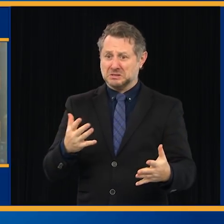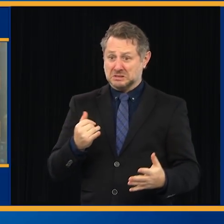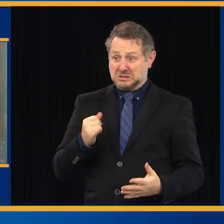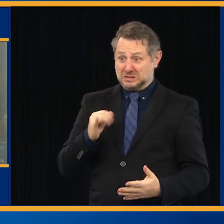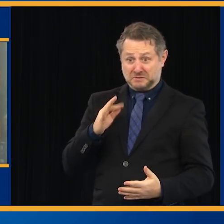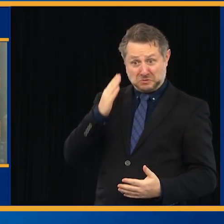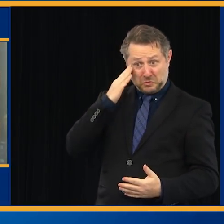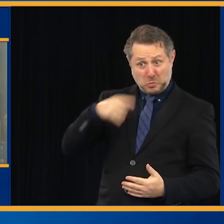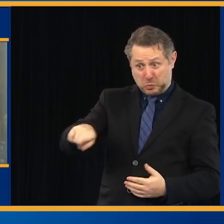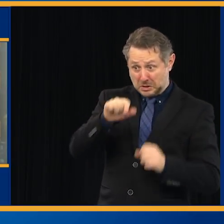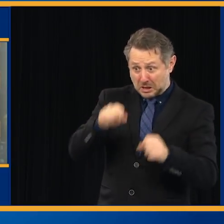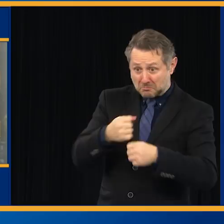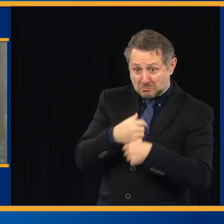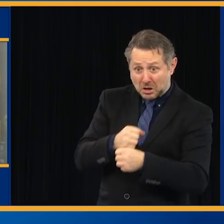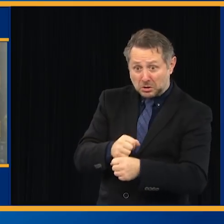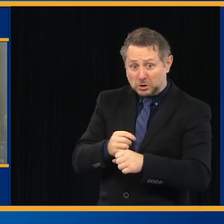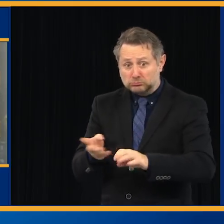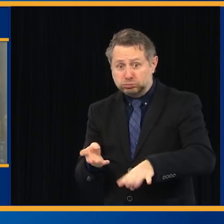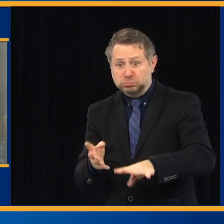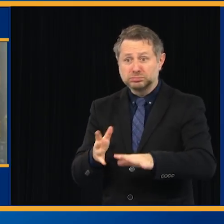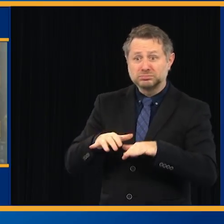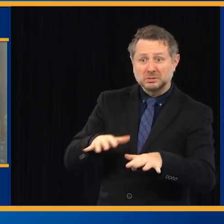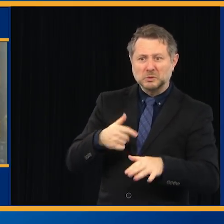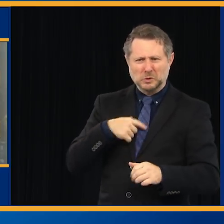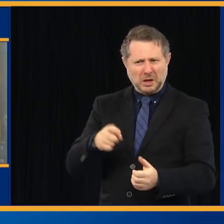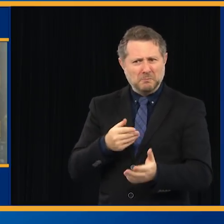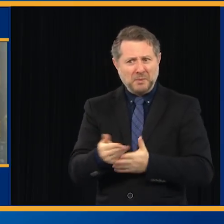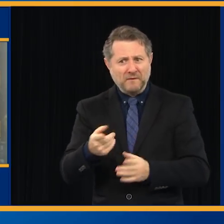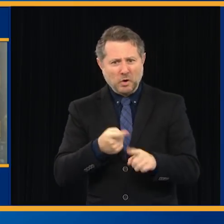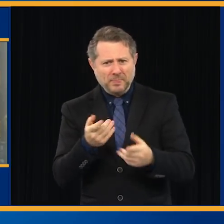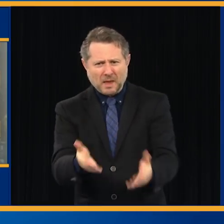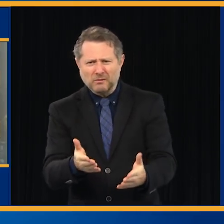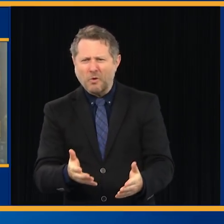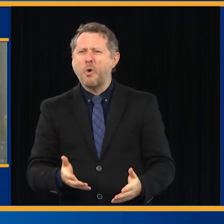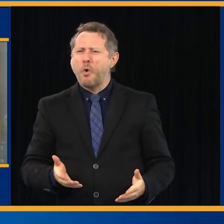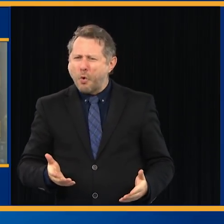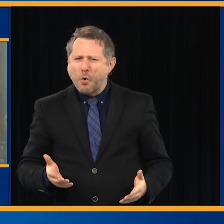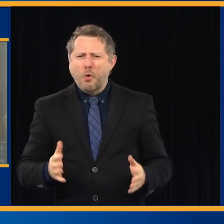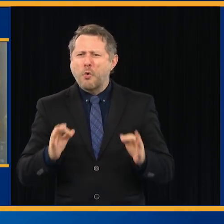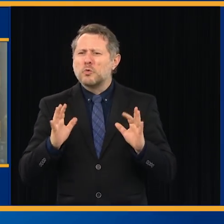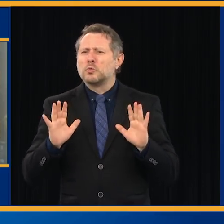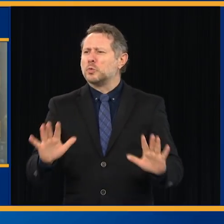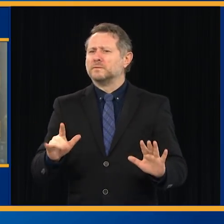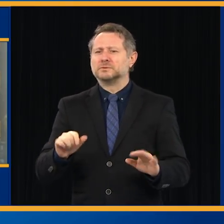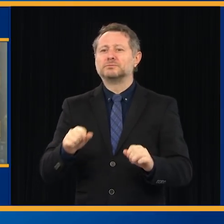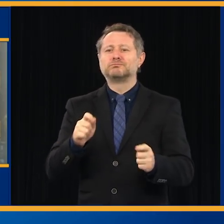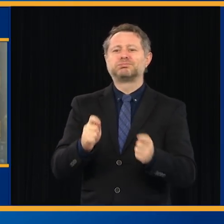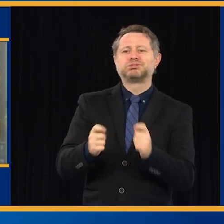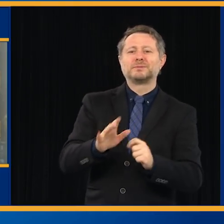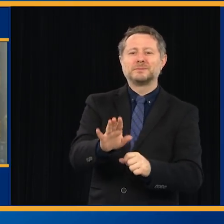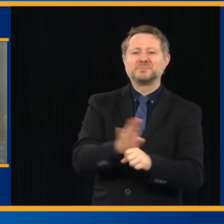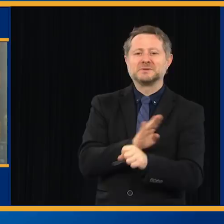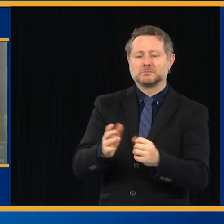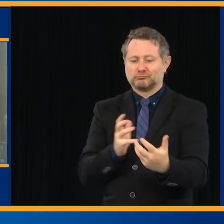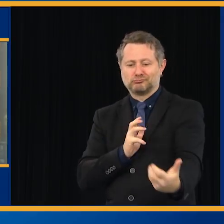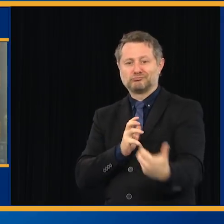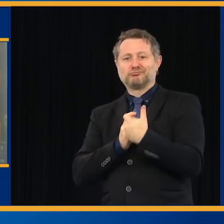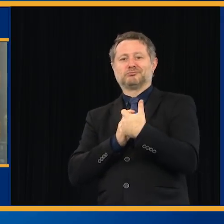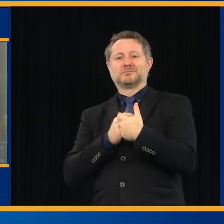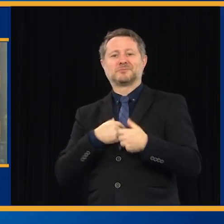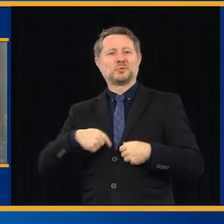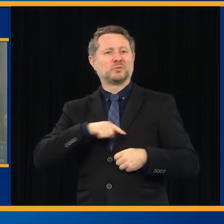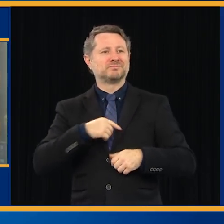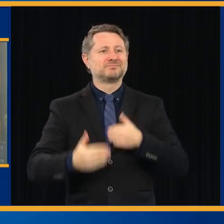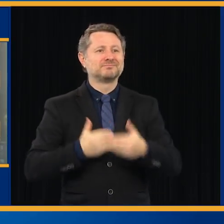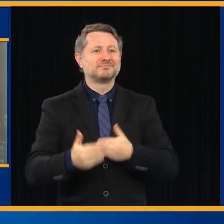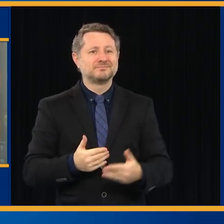of purchasing that they were looking at, that they would either adapt their businesses or grow their businesses so we could buy